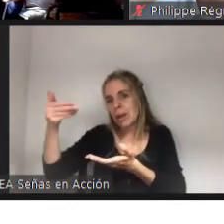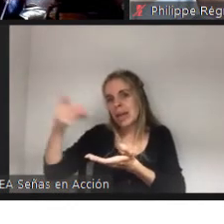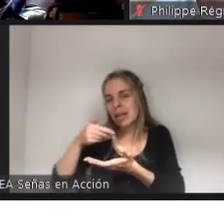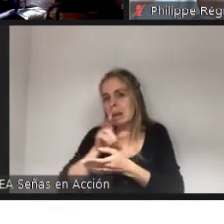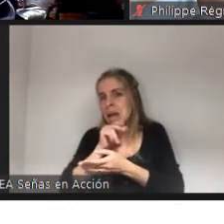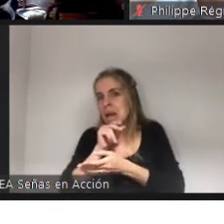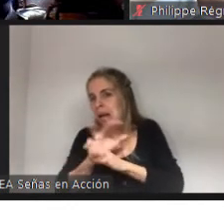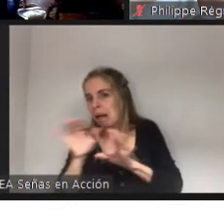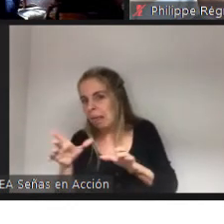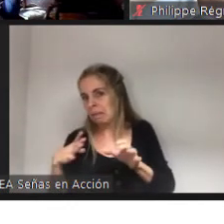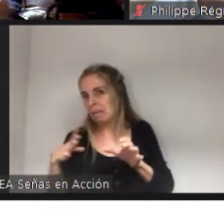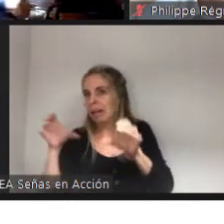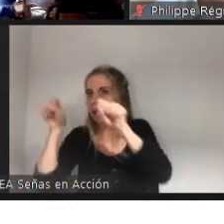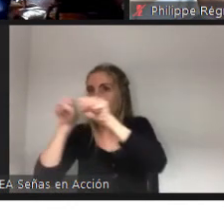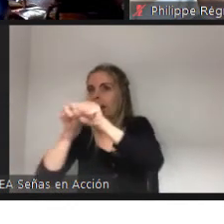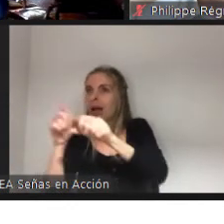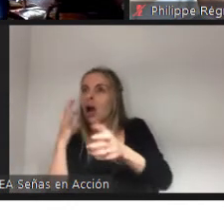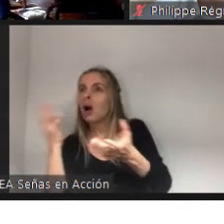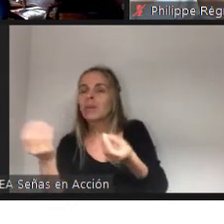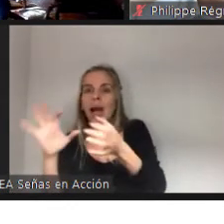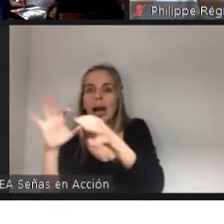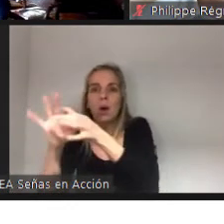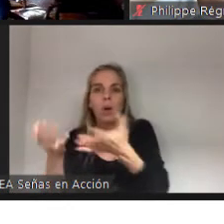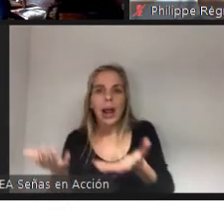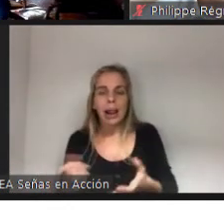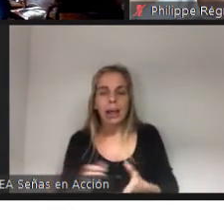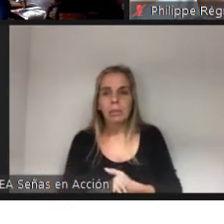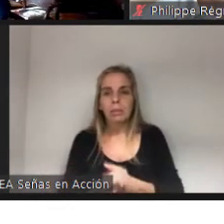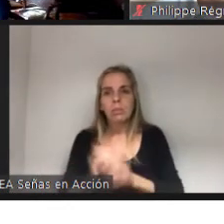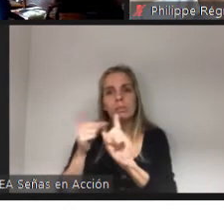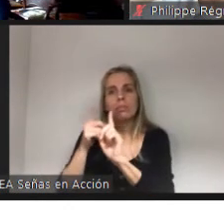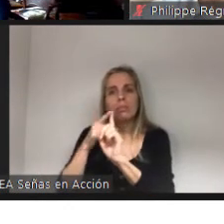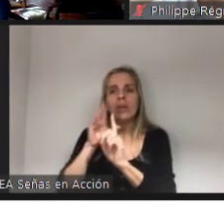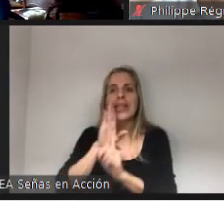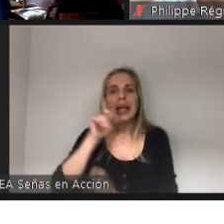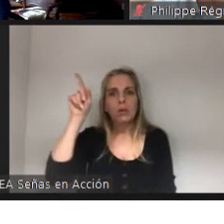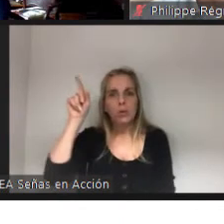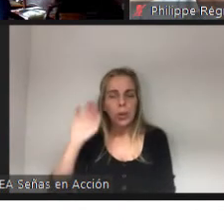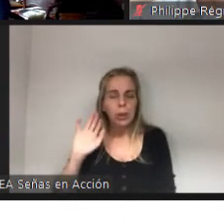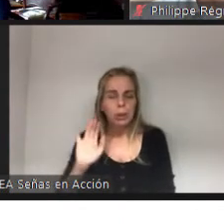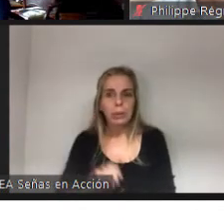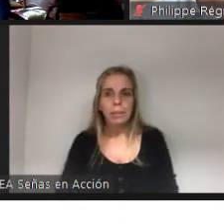So, the right synteny, even though